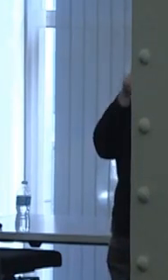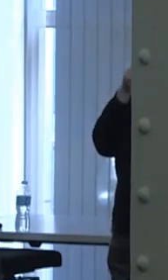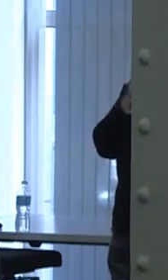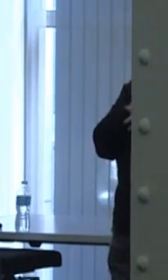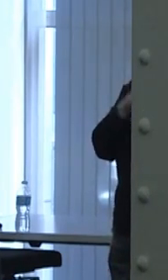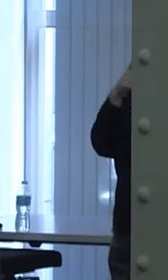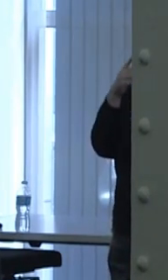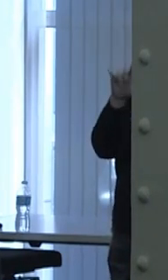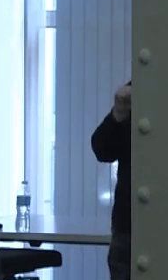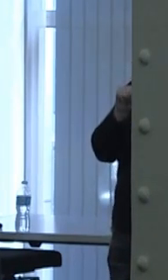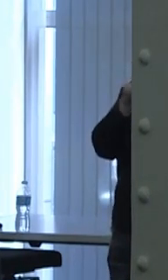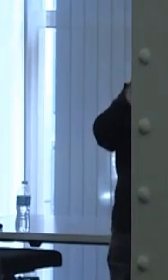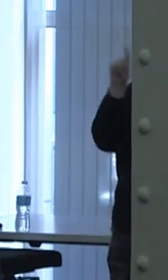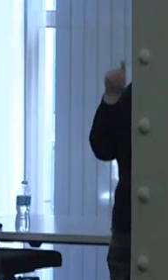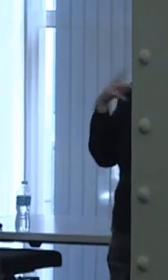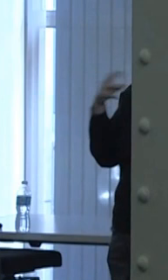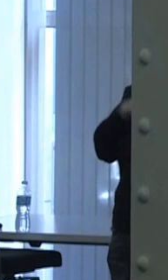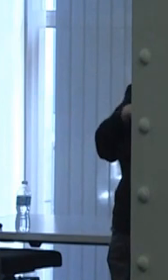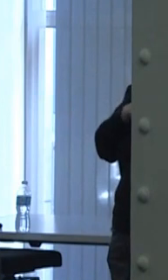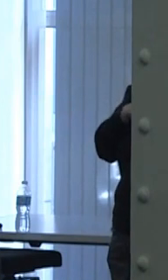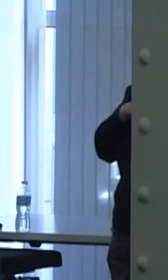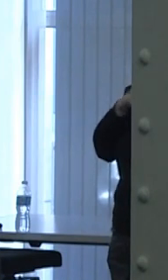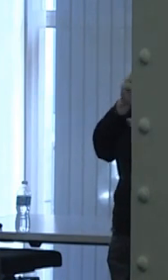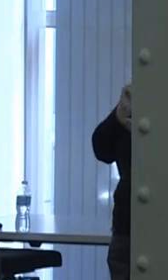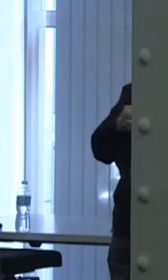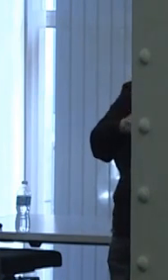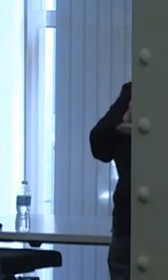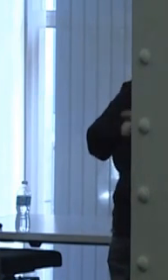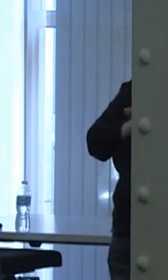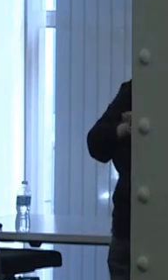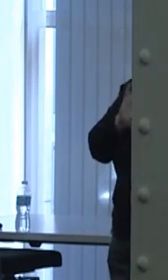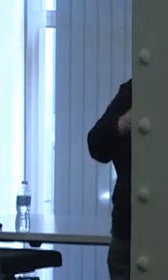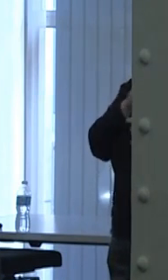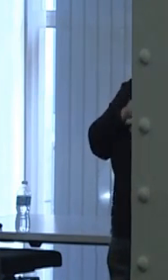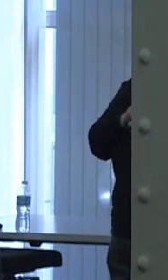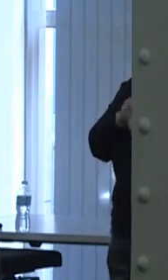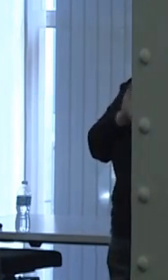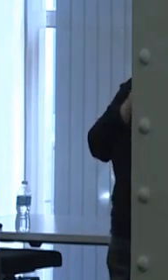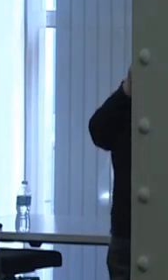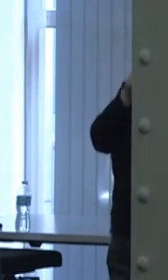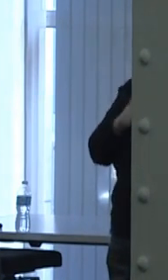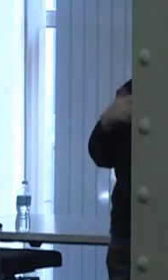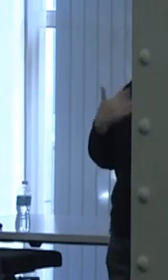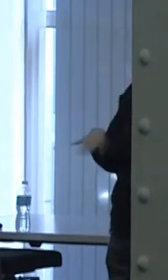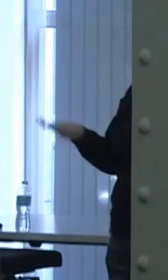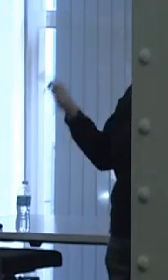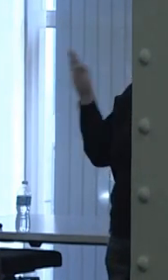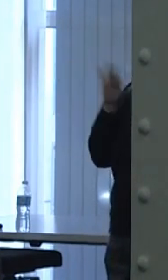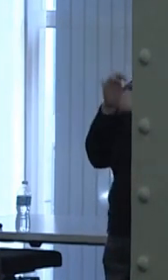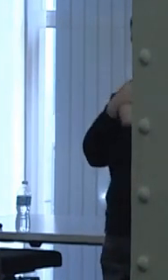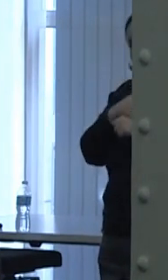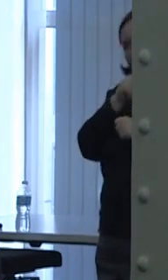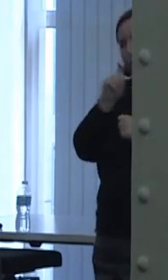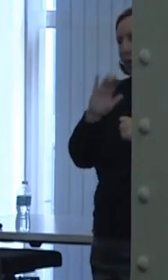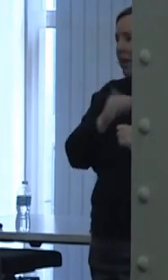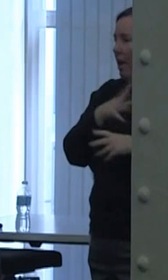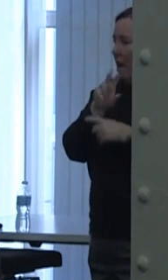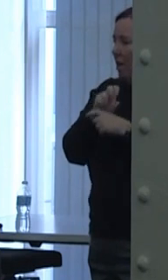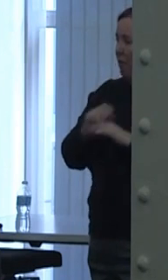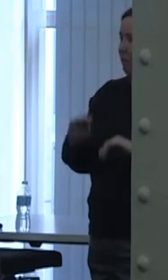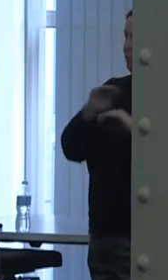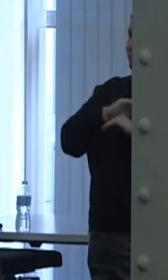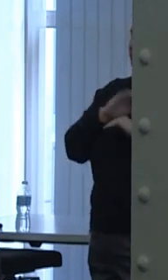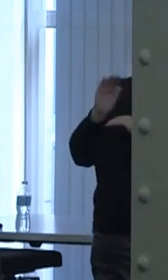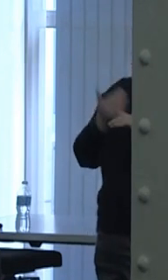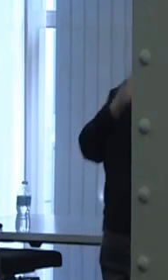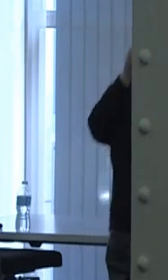personal assistance services was at the table and was centered in the work of NCD was critical to ensuring that our work fulfilled its